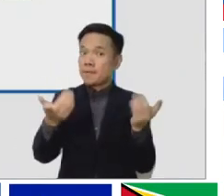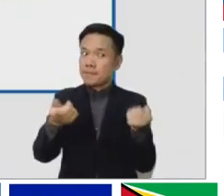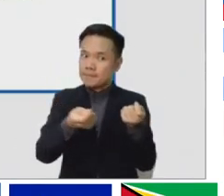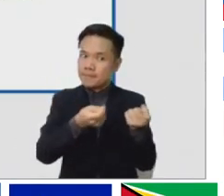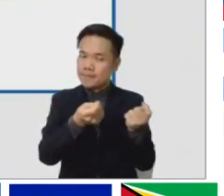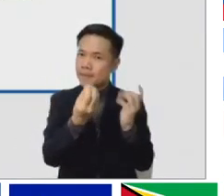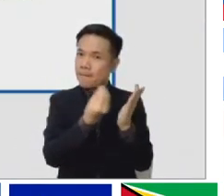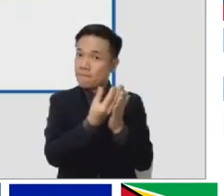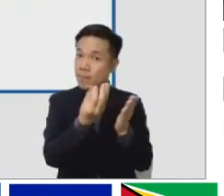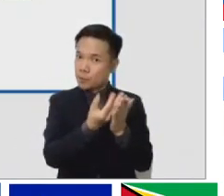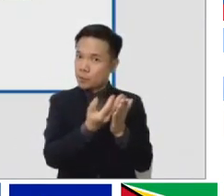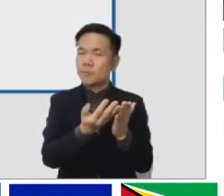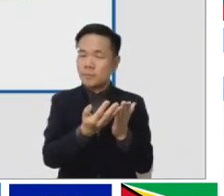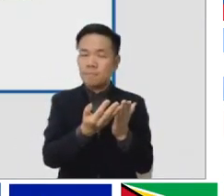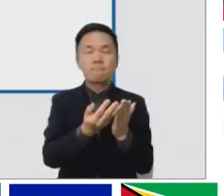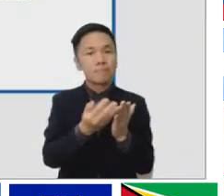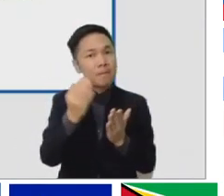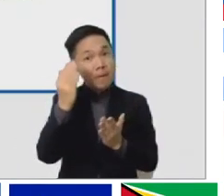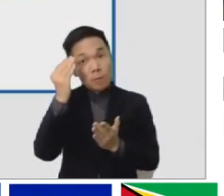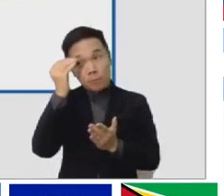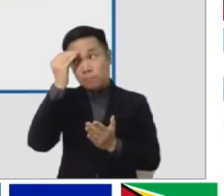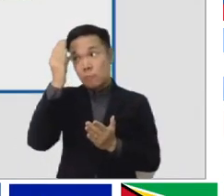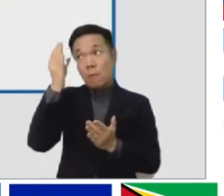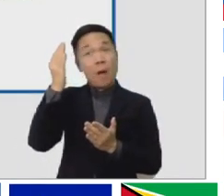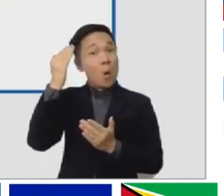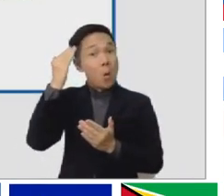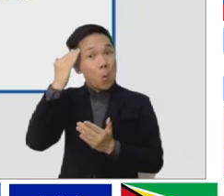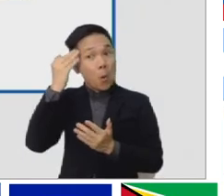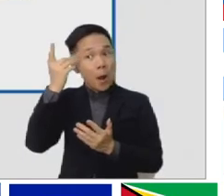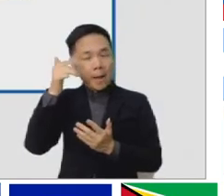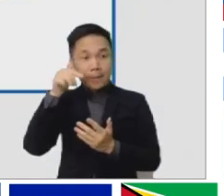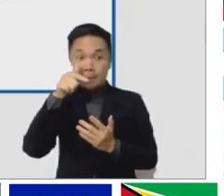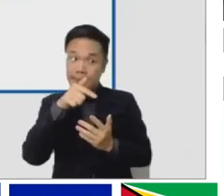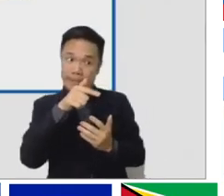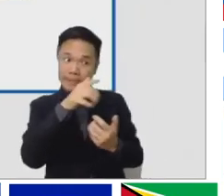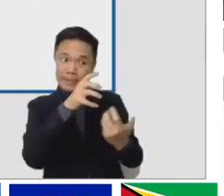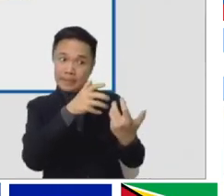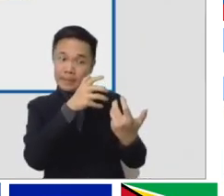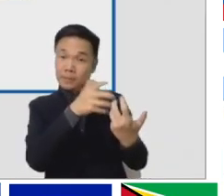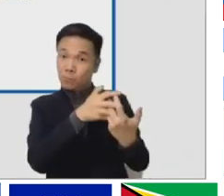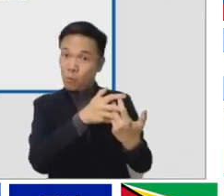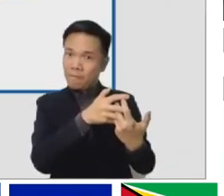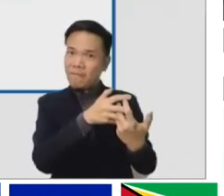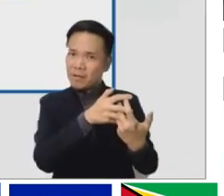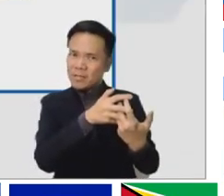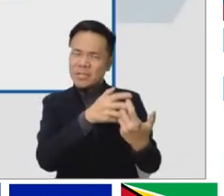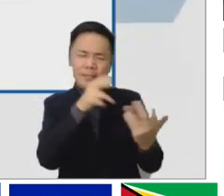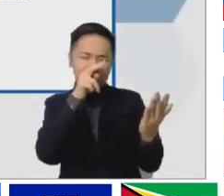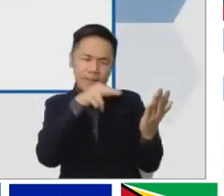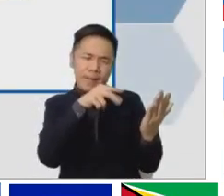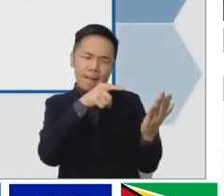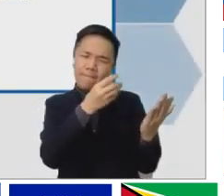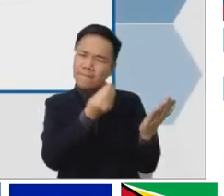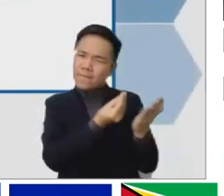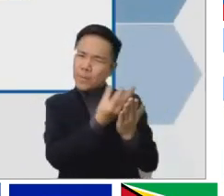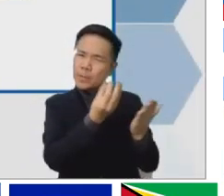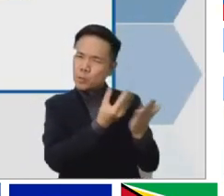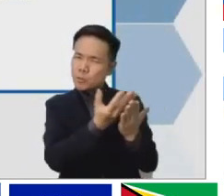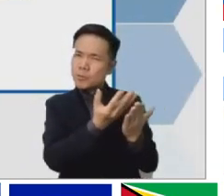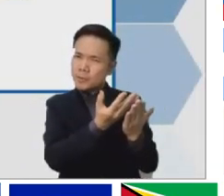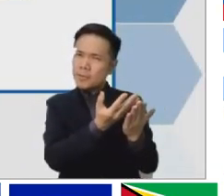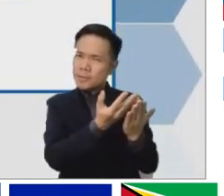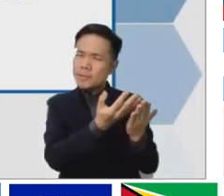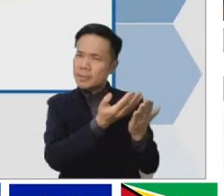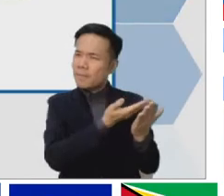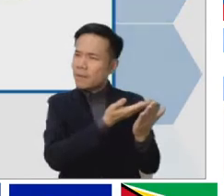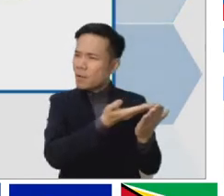authorities, with these risk management systems. And also this allows just taking action specifically on information